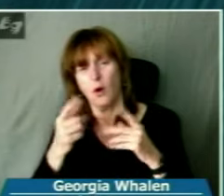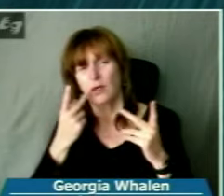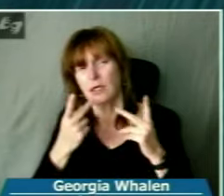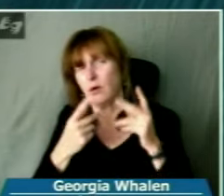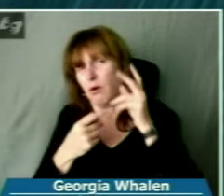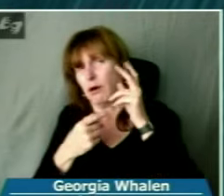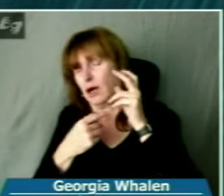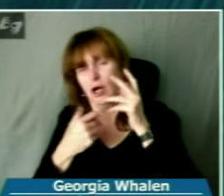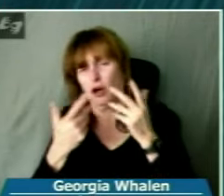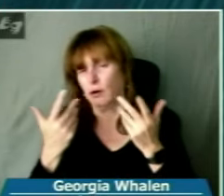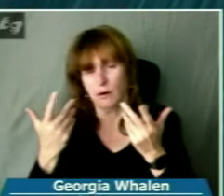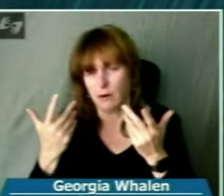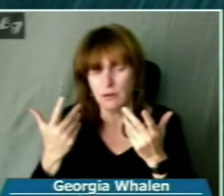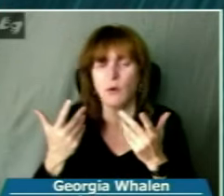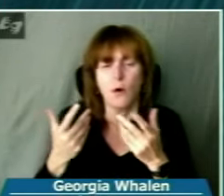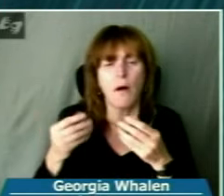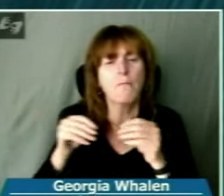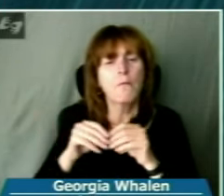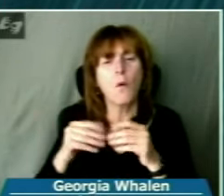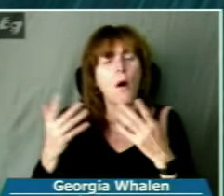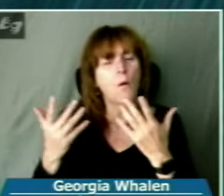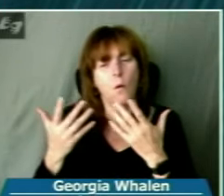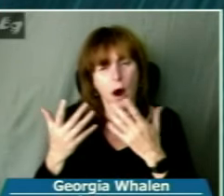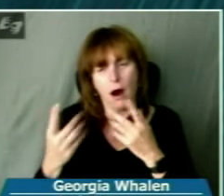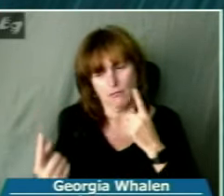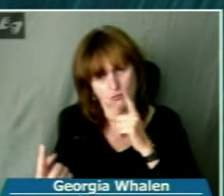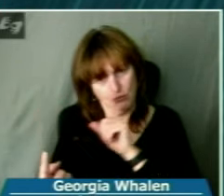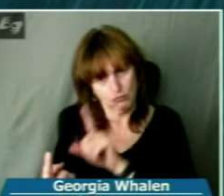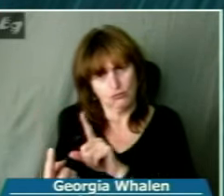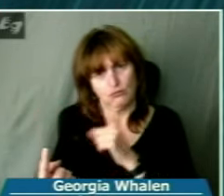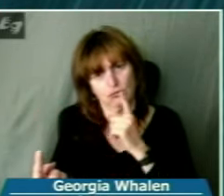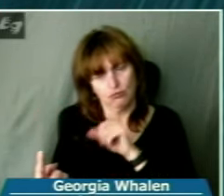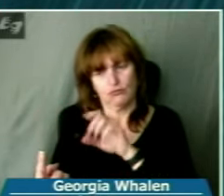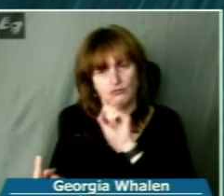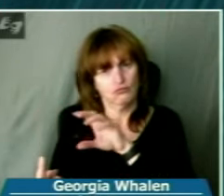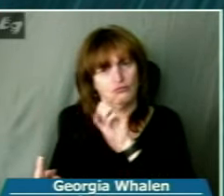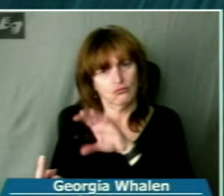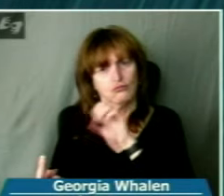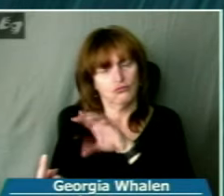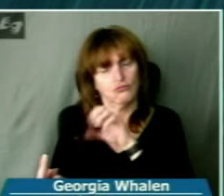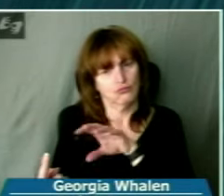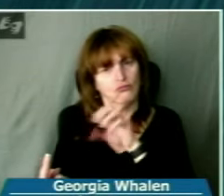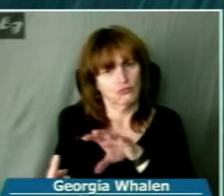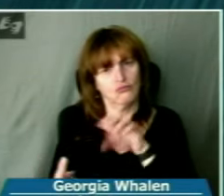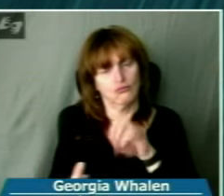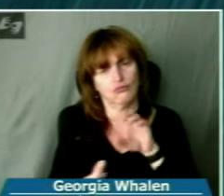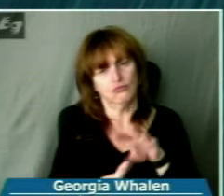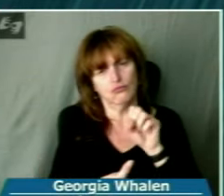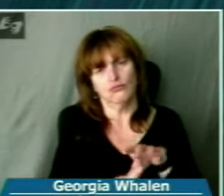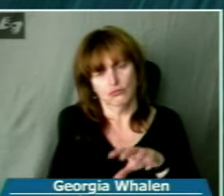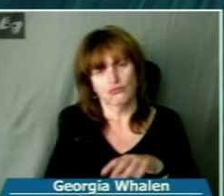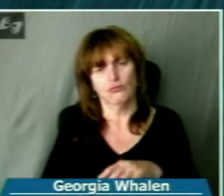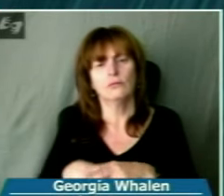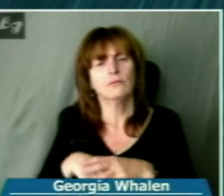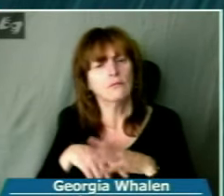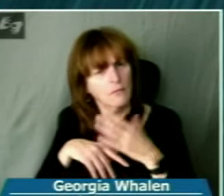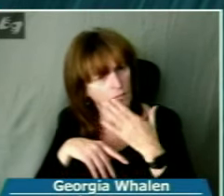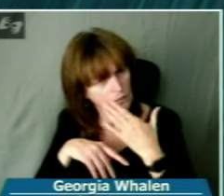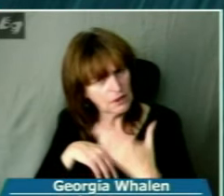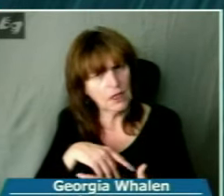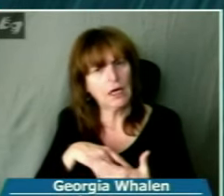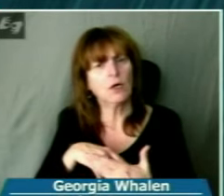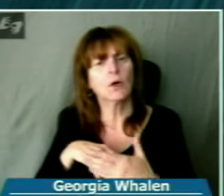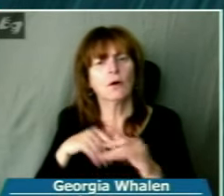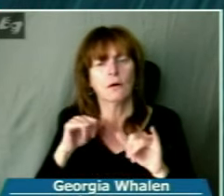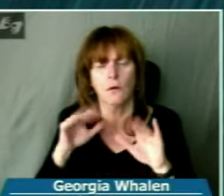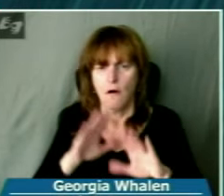into whatever those avenues are that we've got available to make sure that the message is getting out. Well, thank you very much for that and